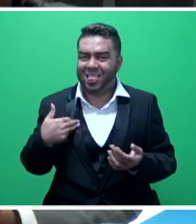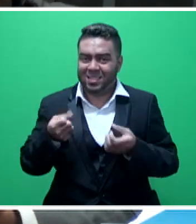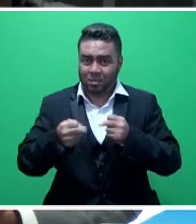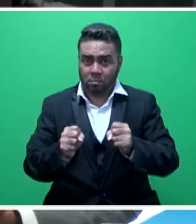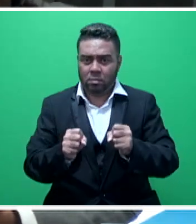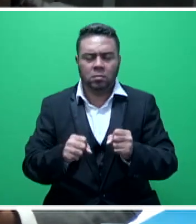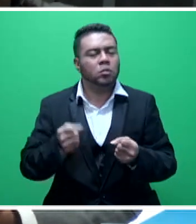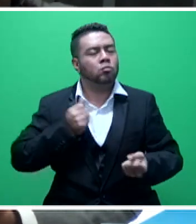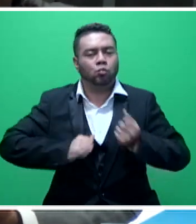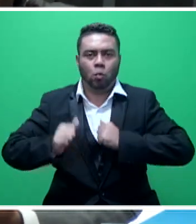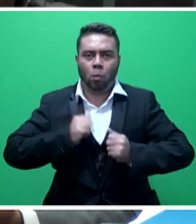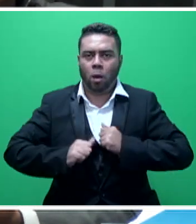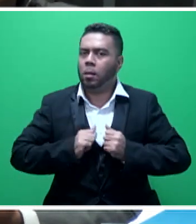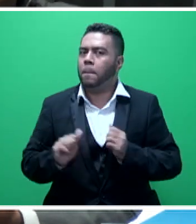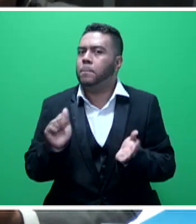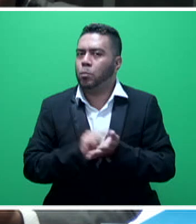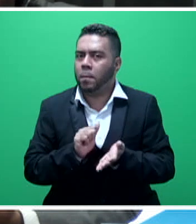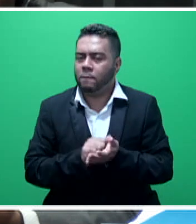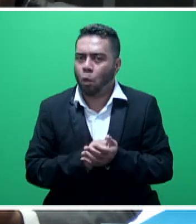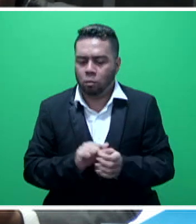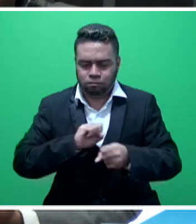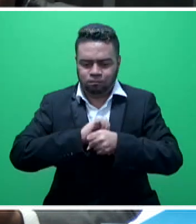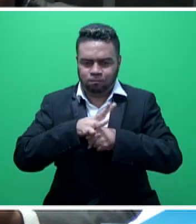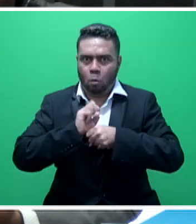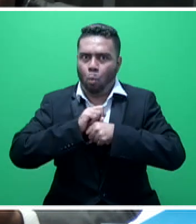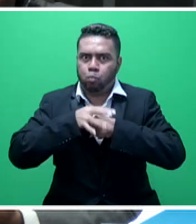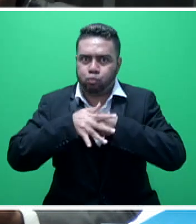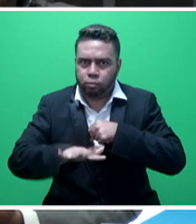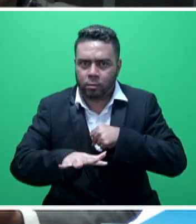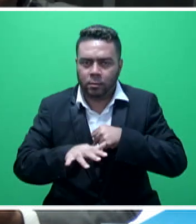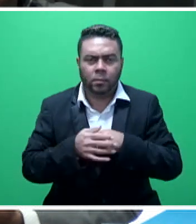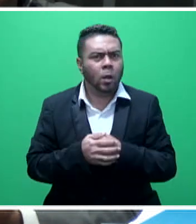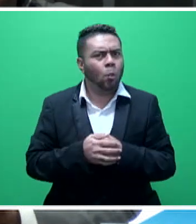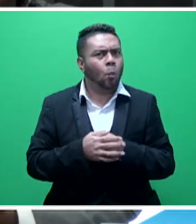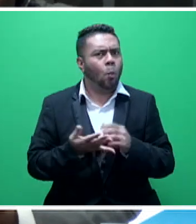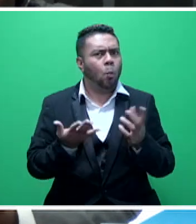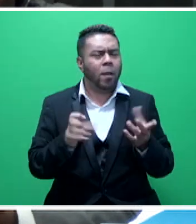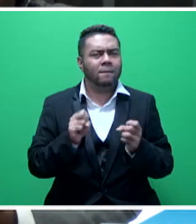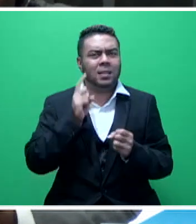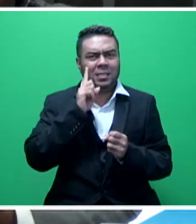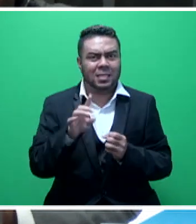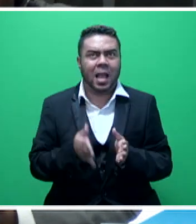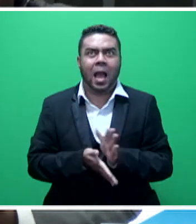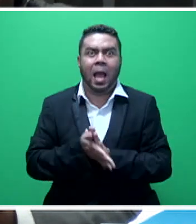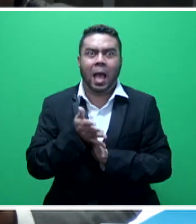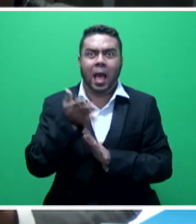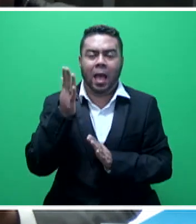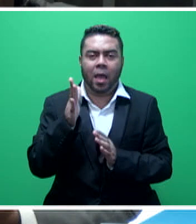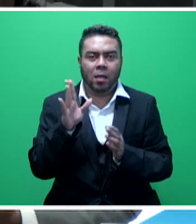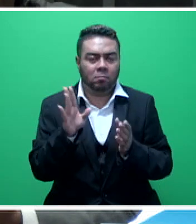are struggling with the pandemic response. They are not only struggling, but we are seeing high morbidity and mortality